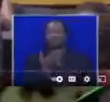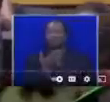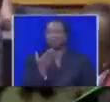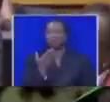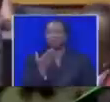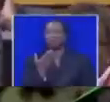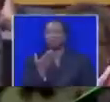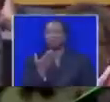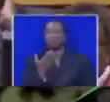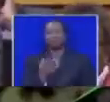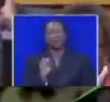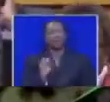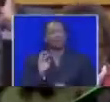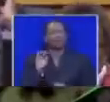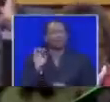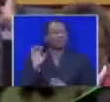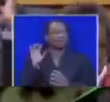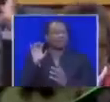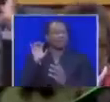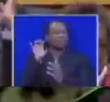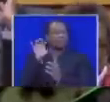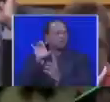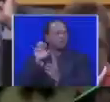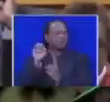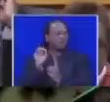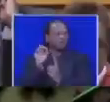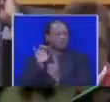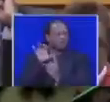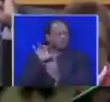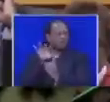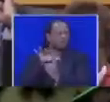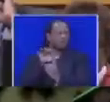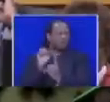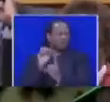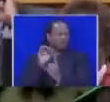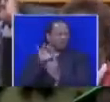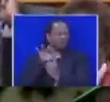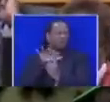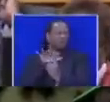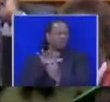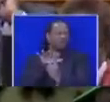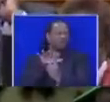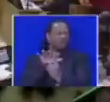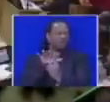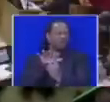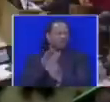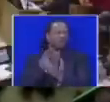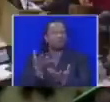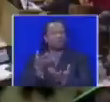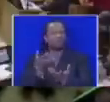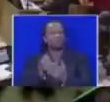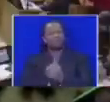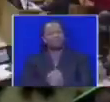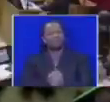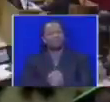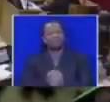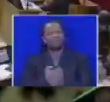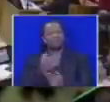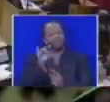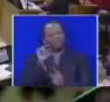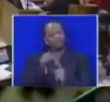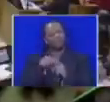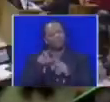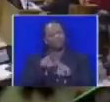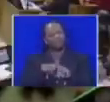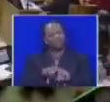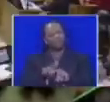You failed in your political career. You are honorable members. You failed in your political career. You are honorable members. You are honorable members. You are honorable. Just sit down and enjoy your salary.